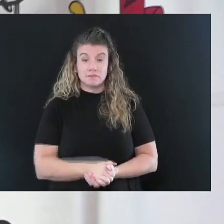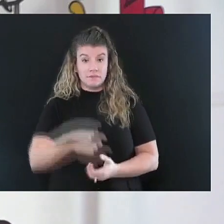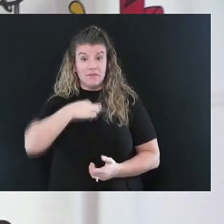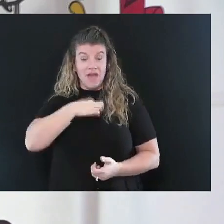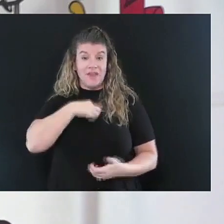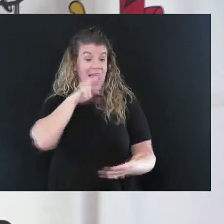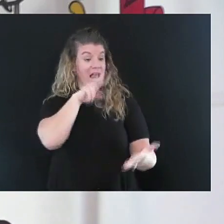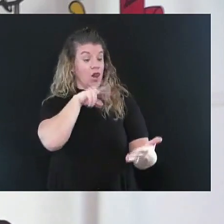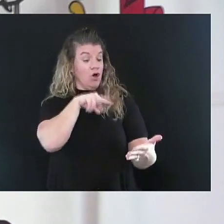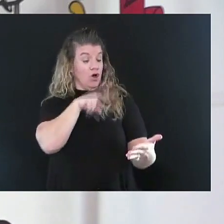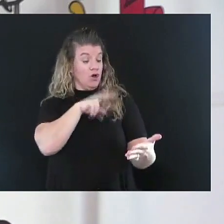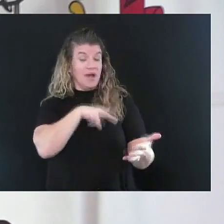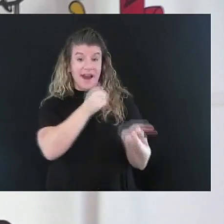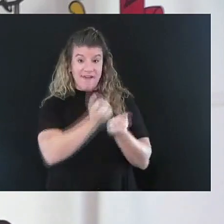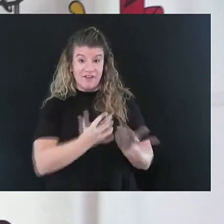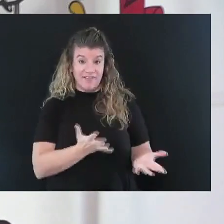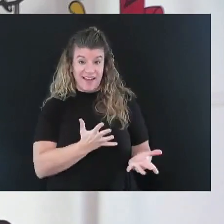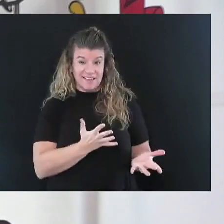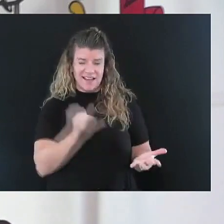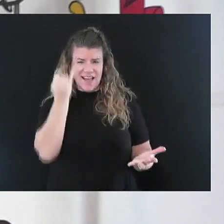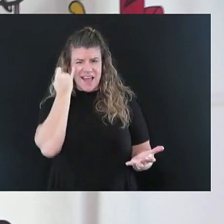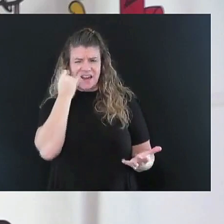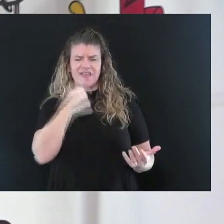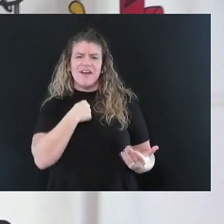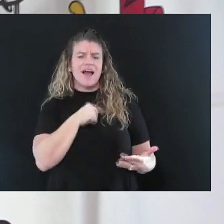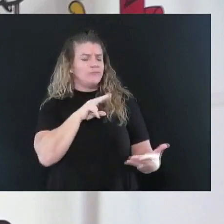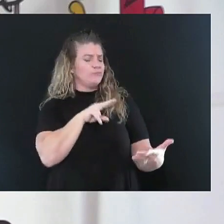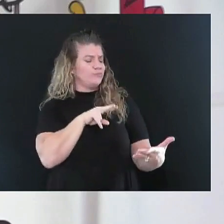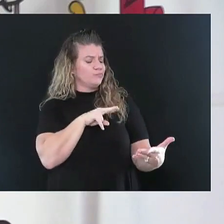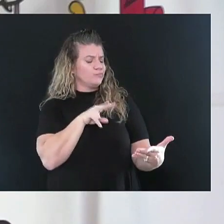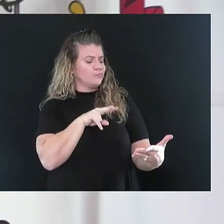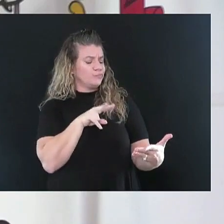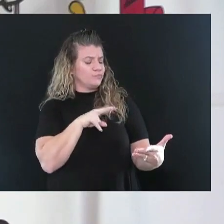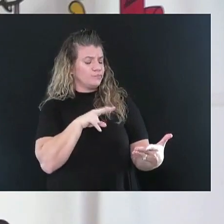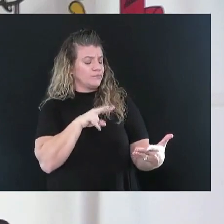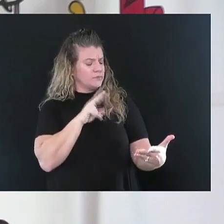and everything, and then if I have, anything